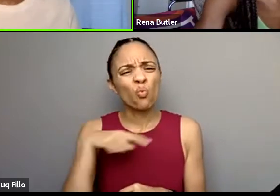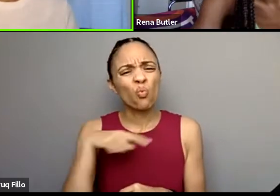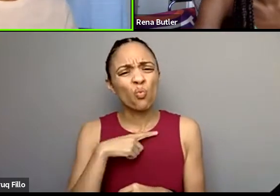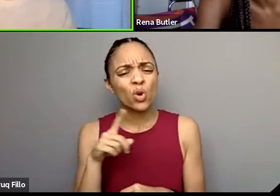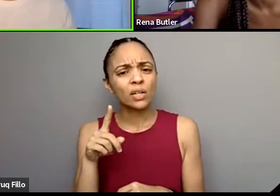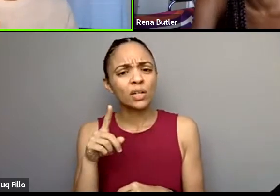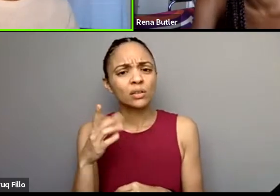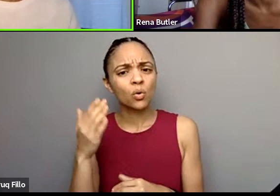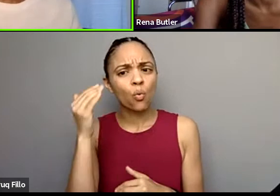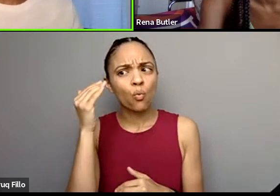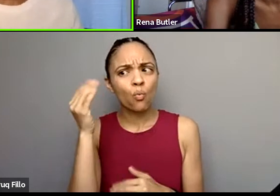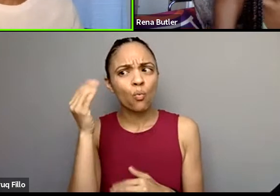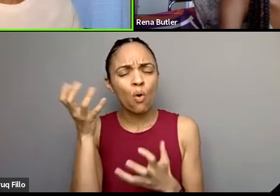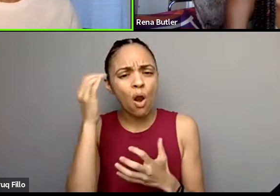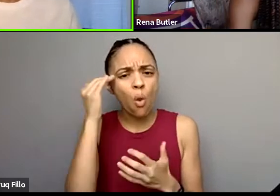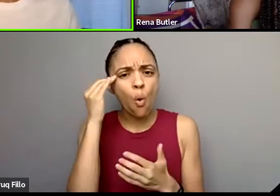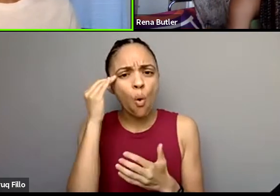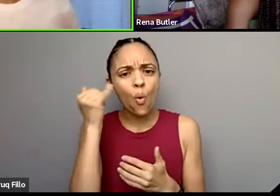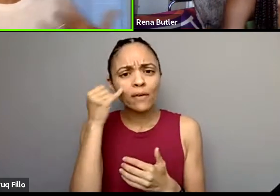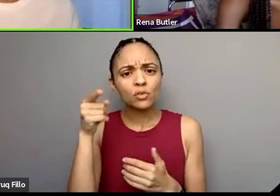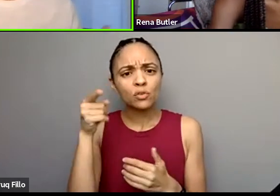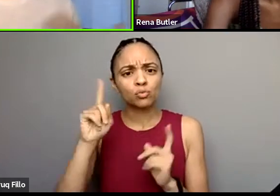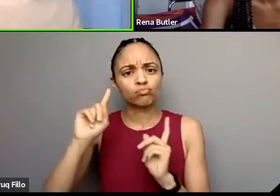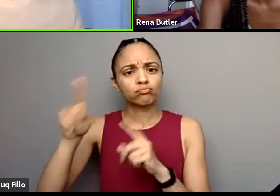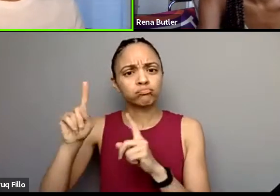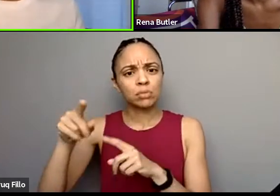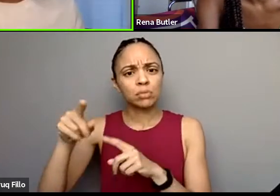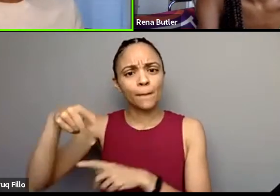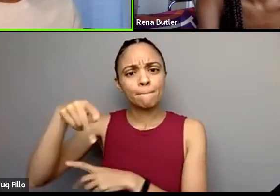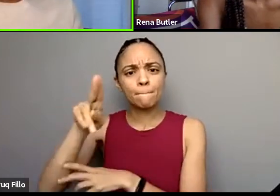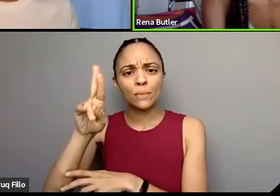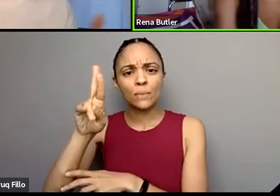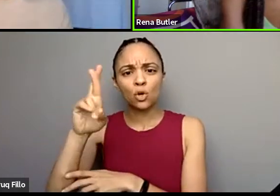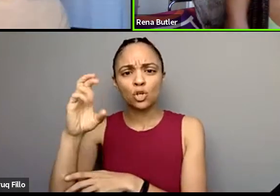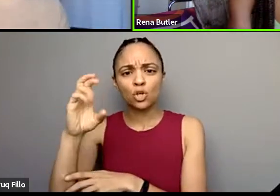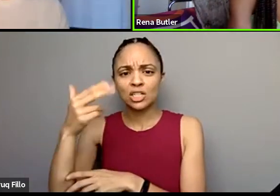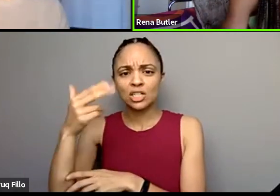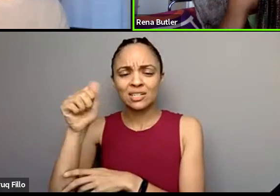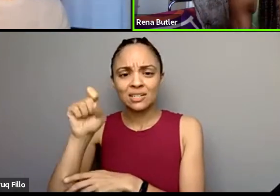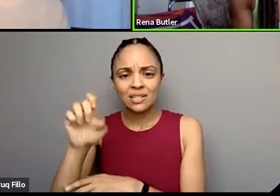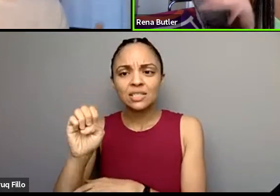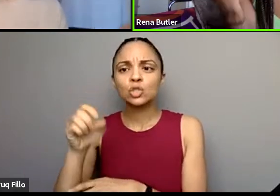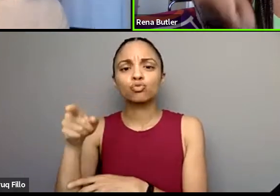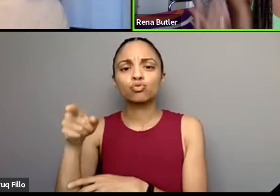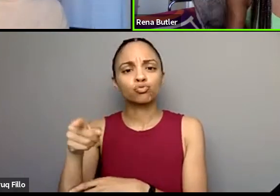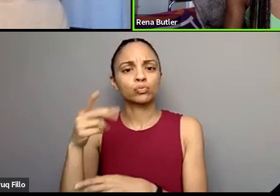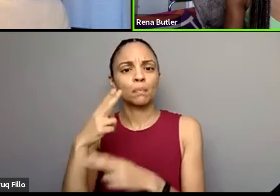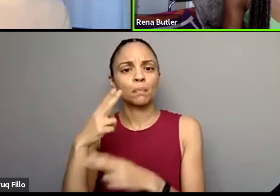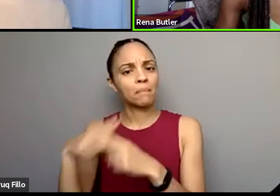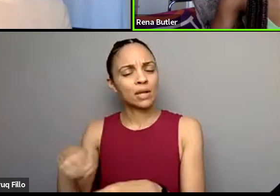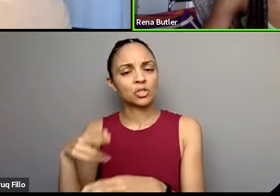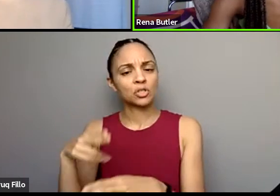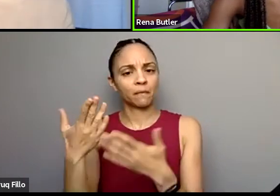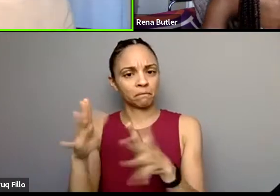Kyle Abraham. You did say that, and you mentioned some other names. I don't want to, you know. Okay. Make sure. You gotta call it out. Exactly. You call it